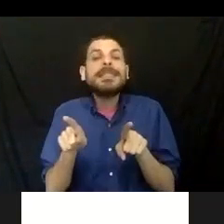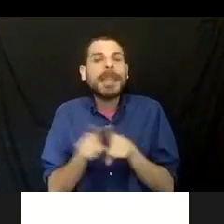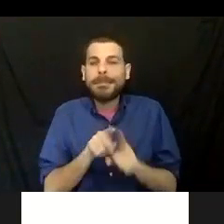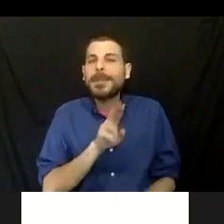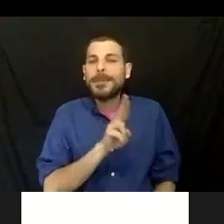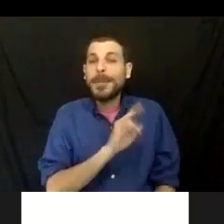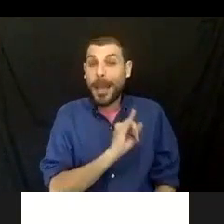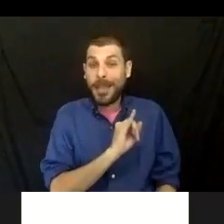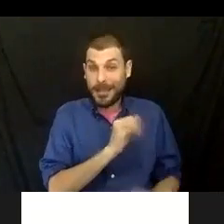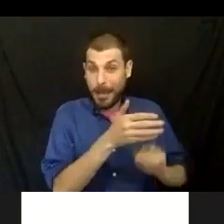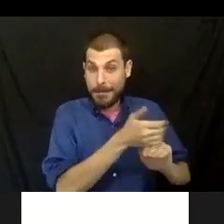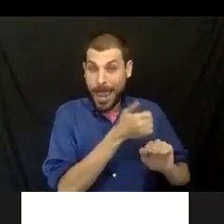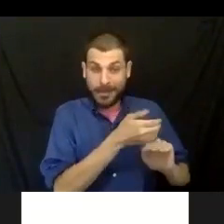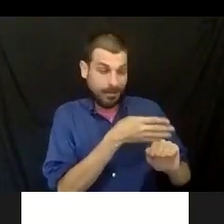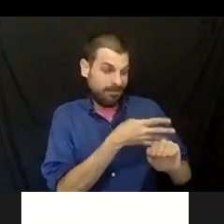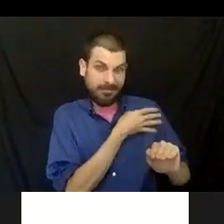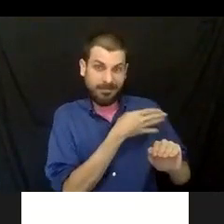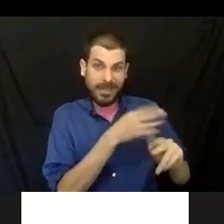unemployment. It's